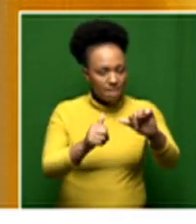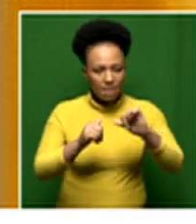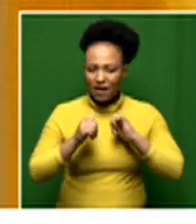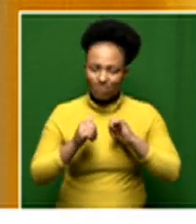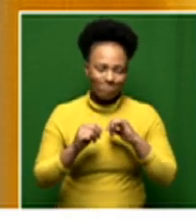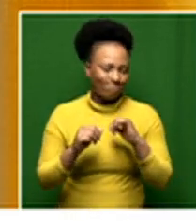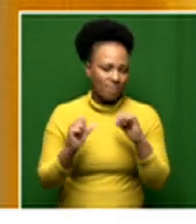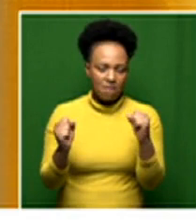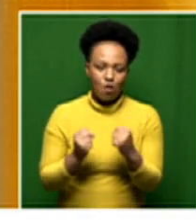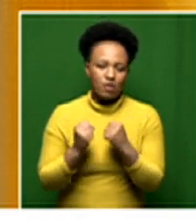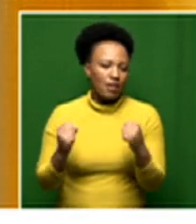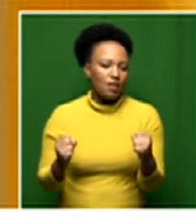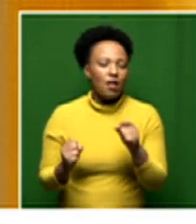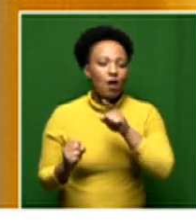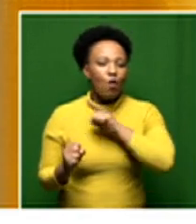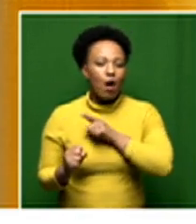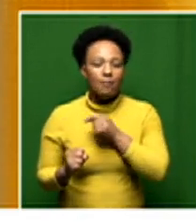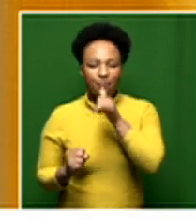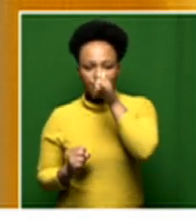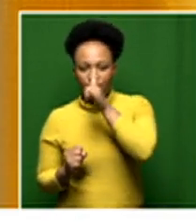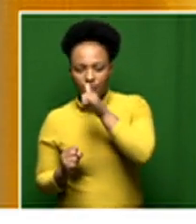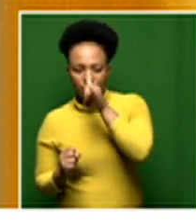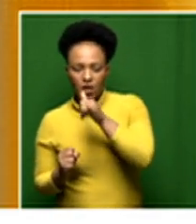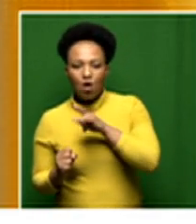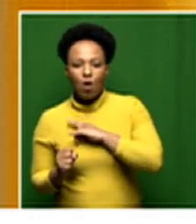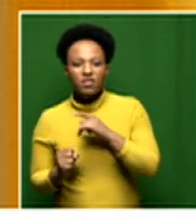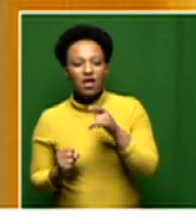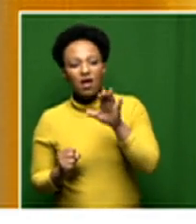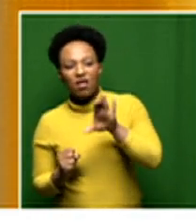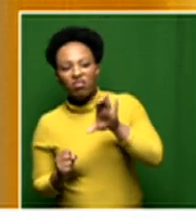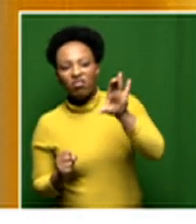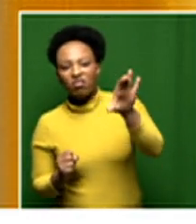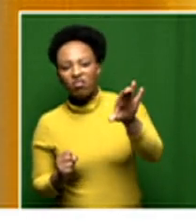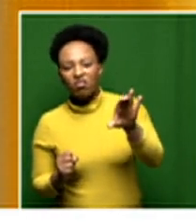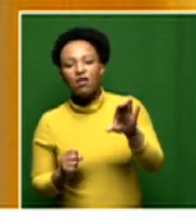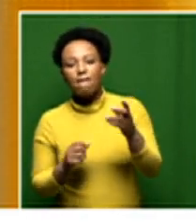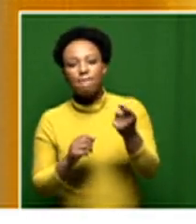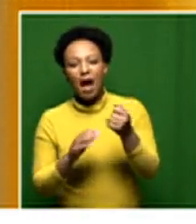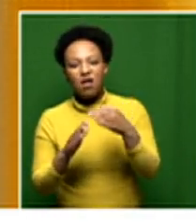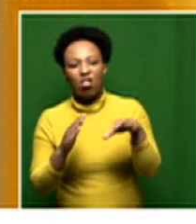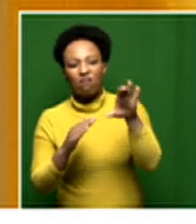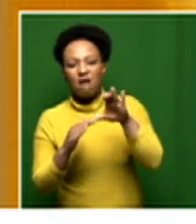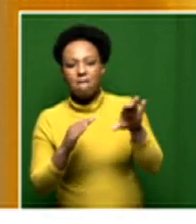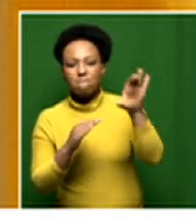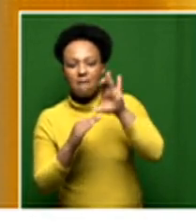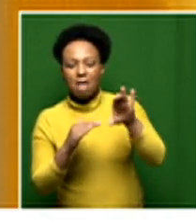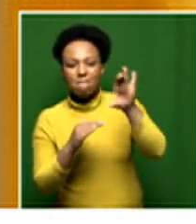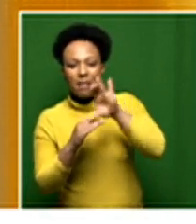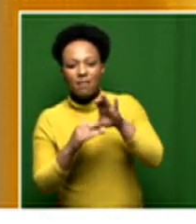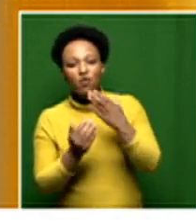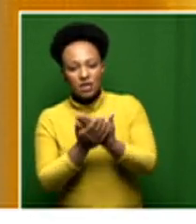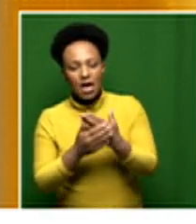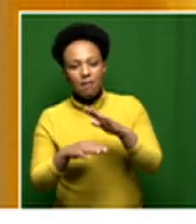their stolen money into accounts where they can earn interest and so on. So sometimes you can recover a bit more than they actually